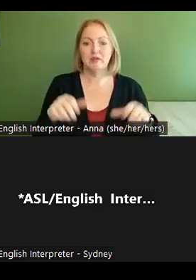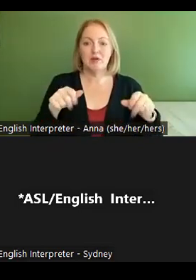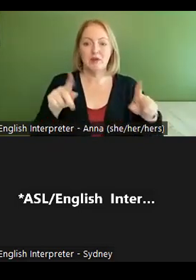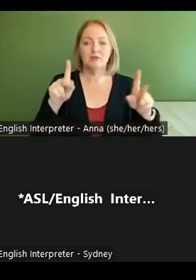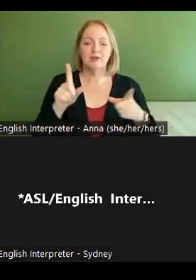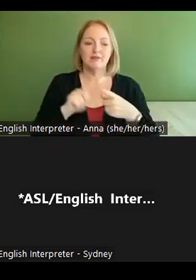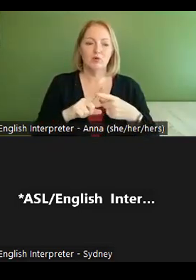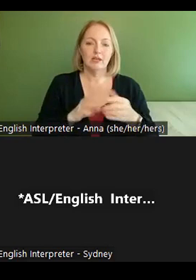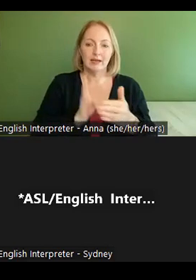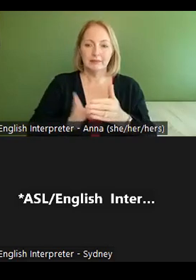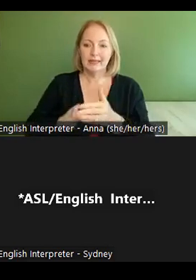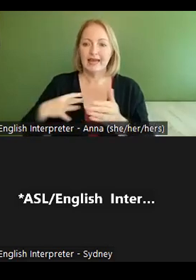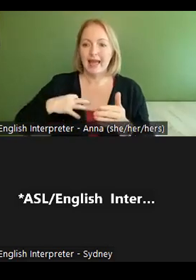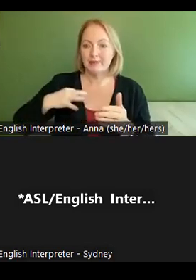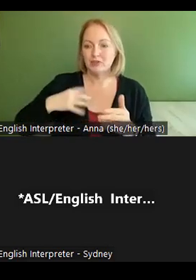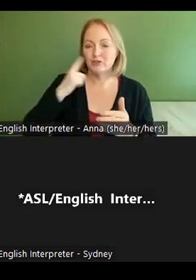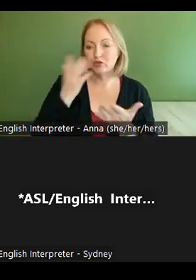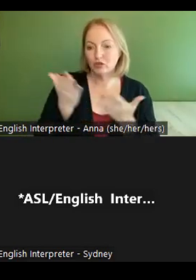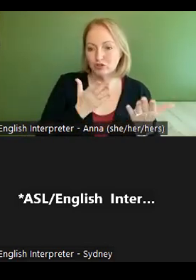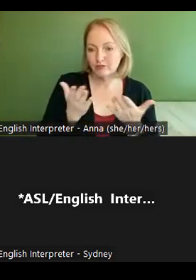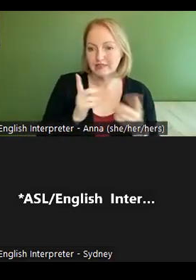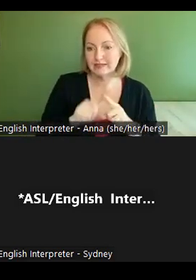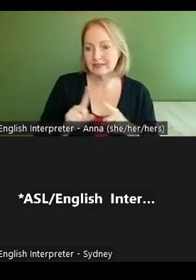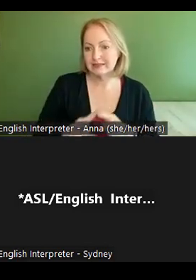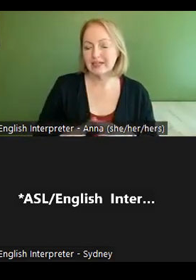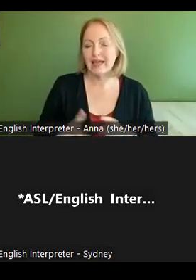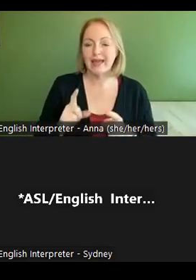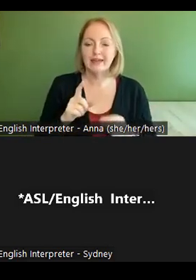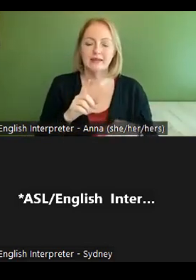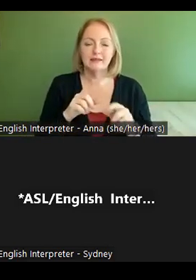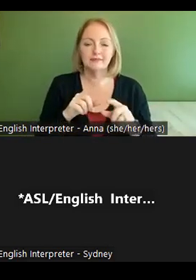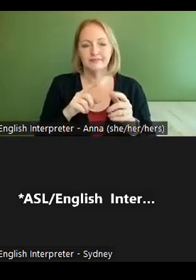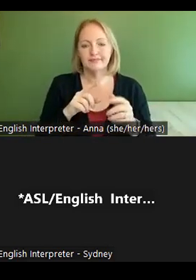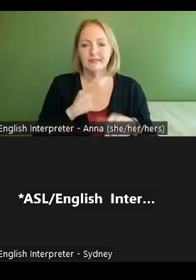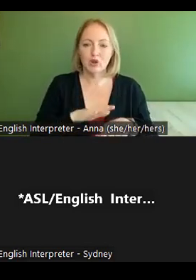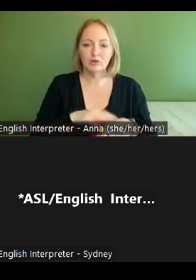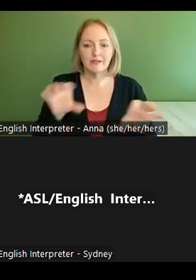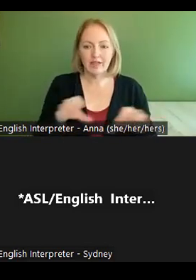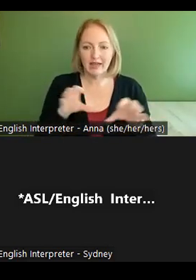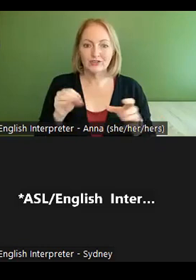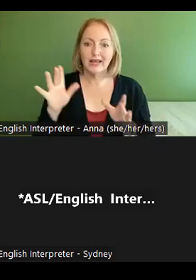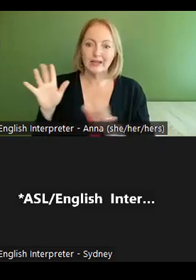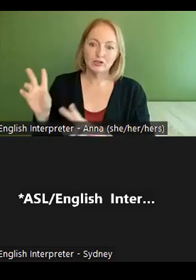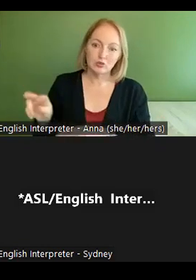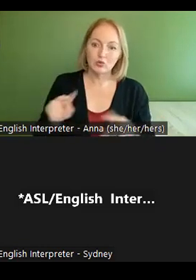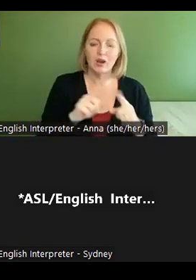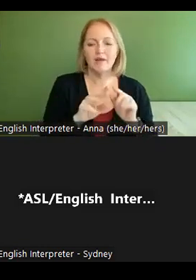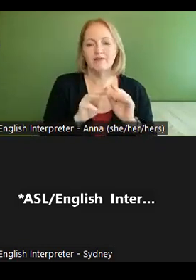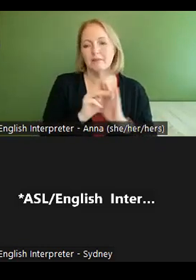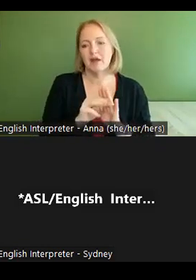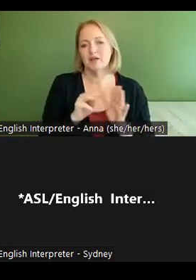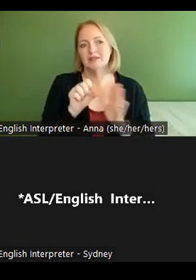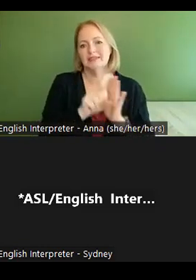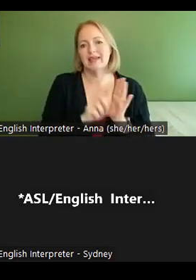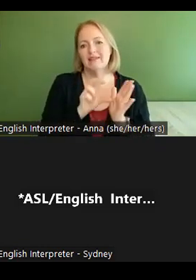for completing the application for services and notice of actions, and a tour of a model state-funded